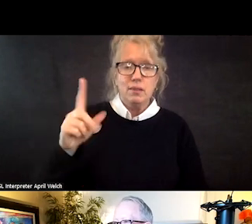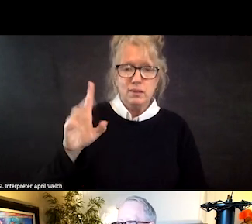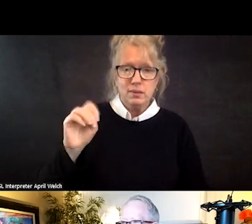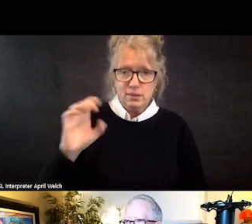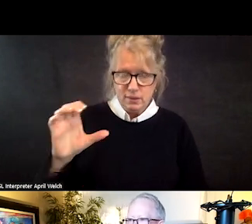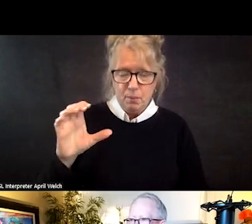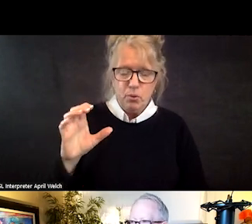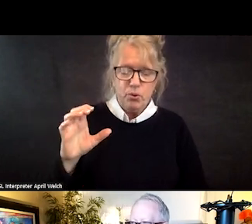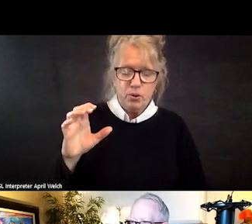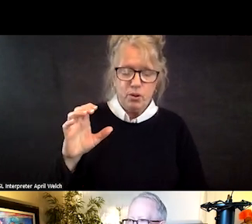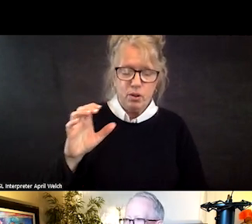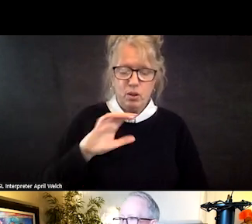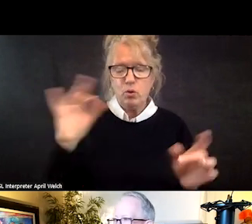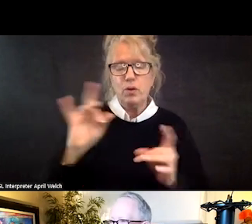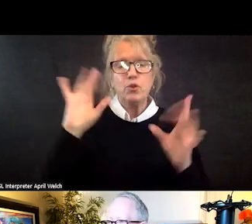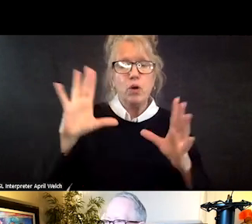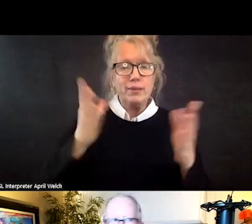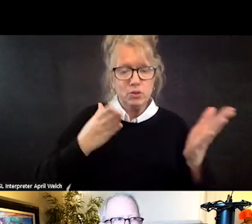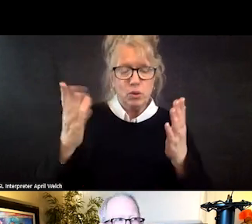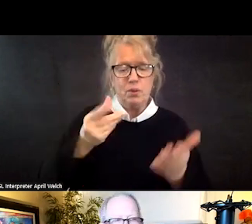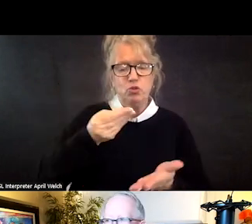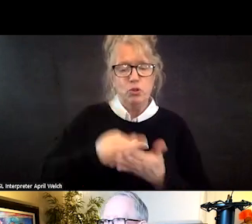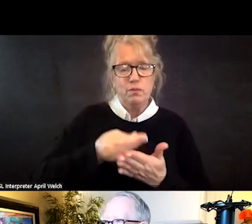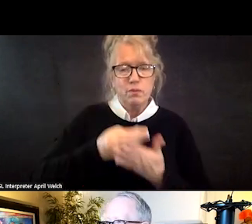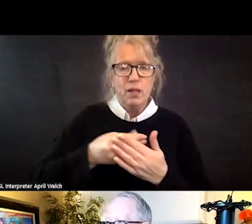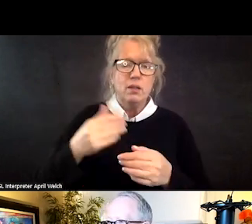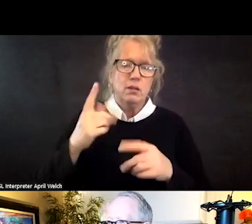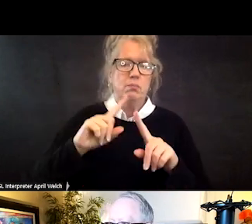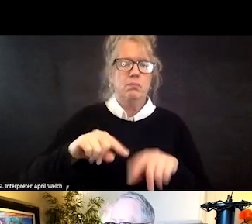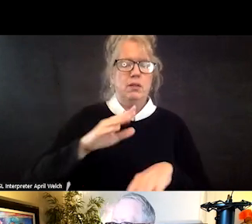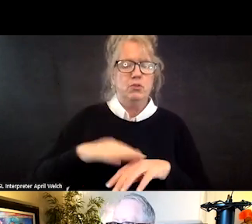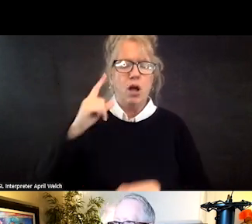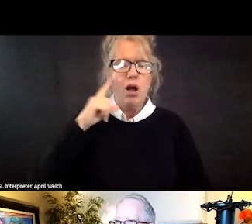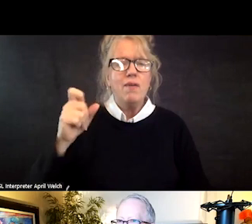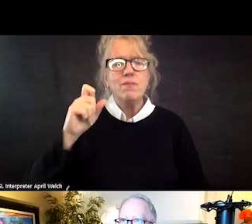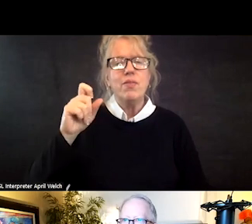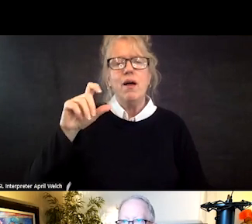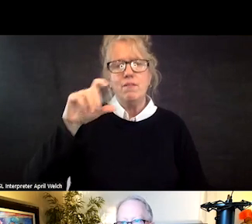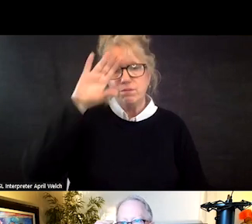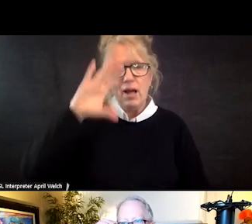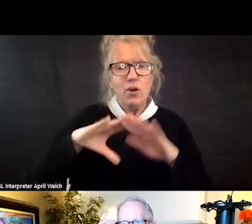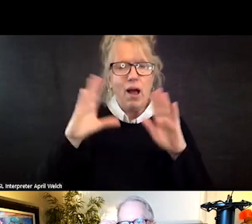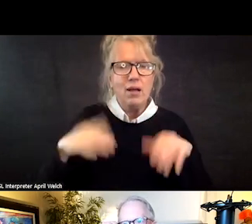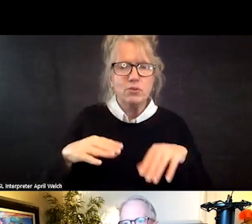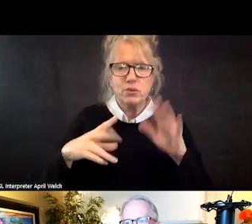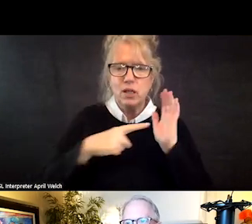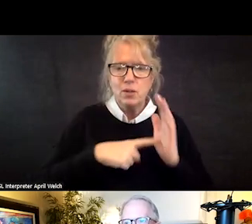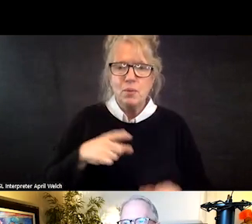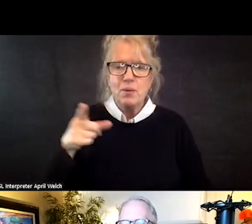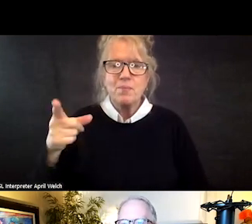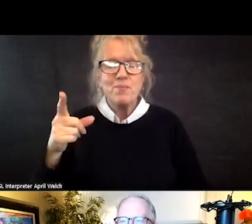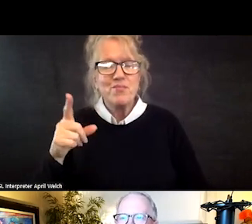the crisis services should be funded based on the firehouse model. So, Dr. Chuck, this is a lineup,